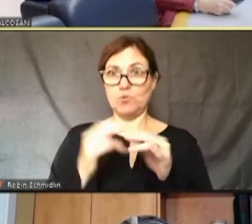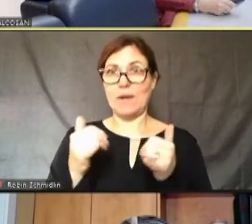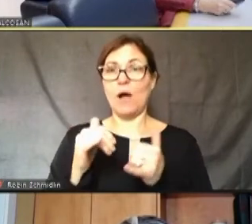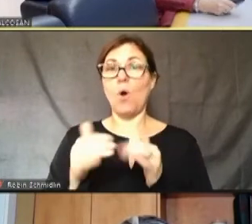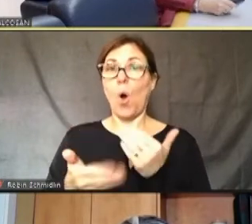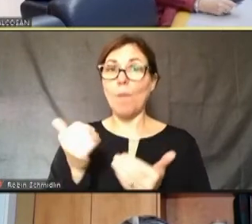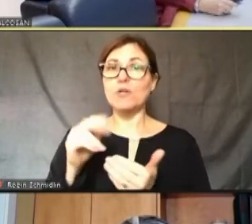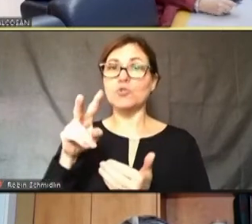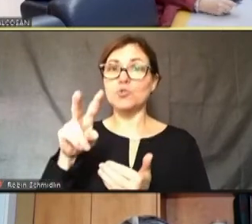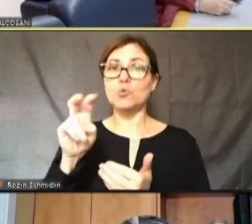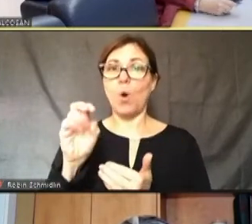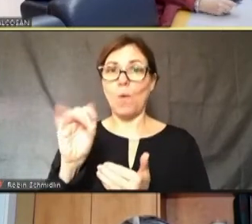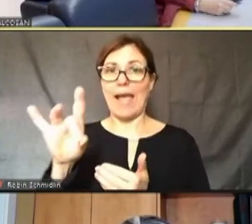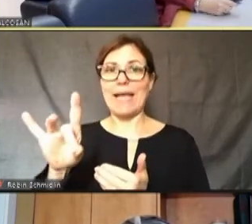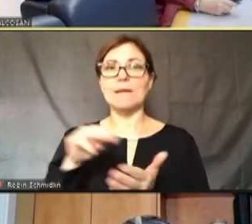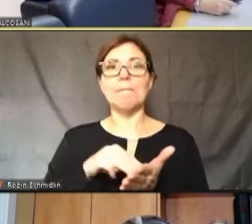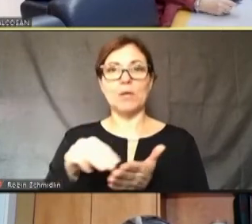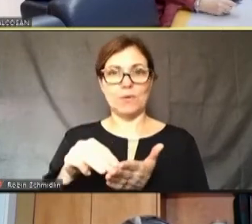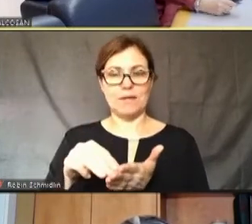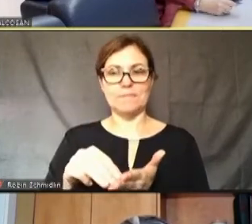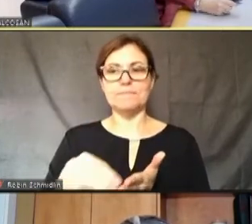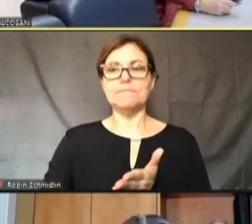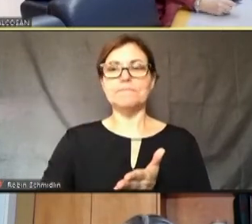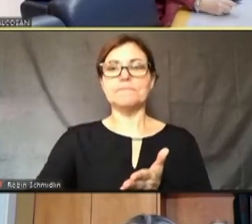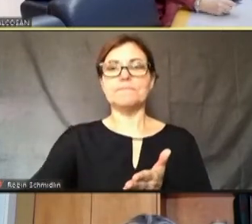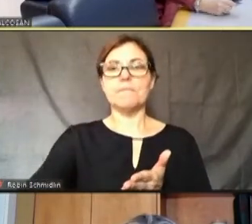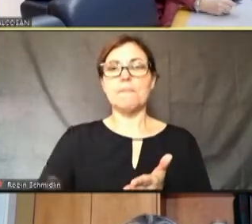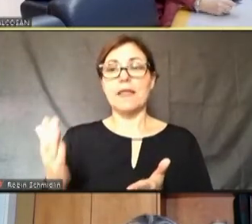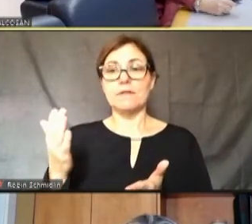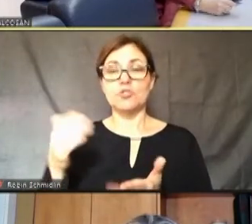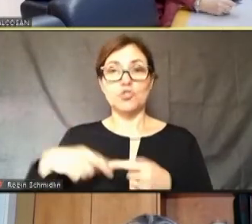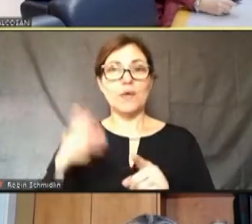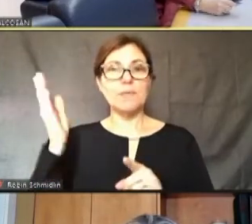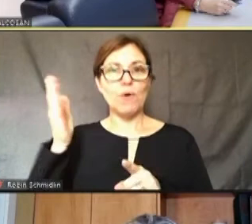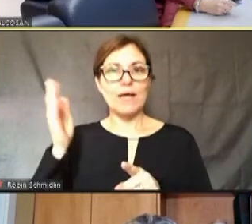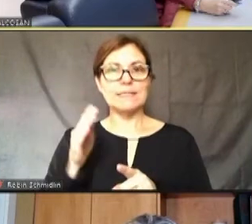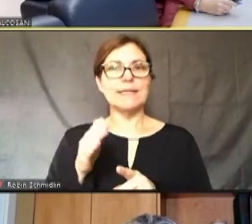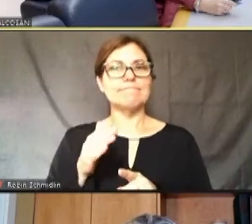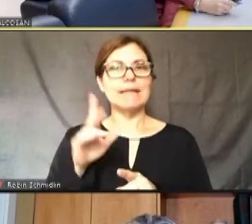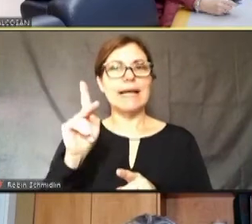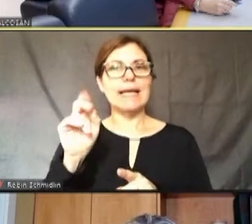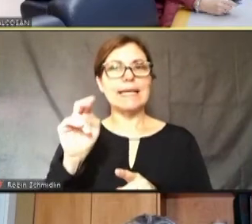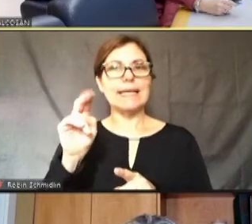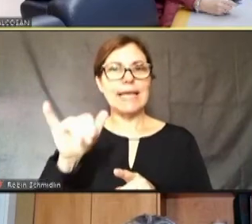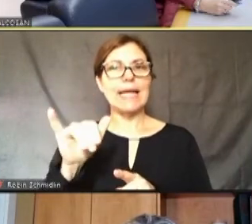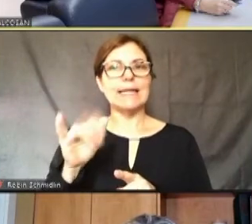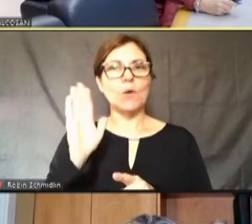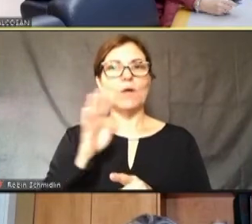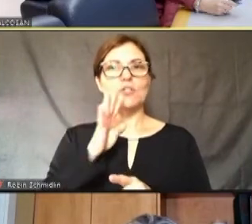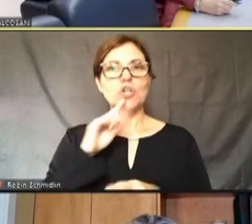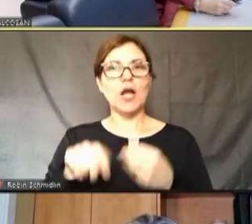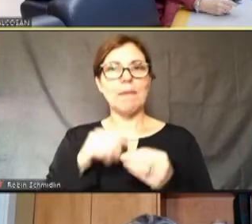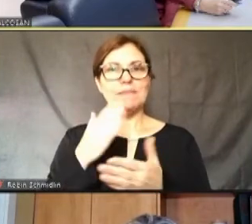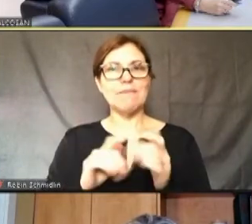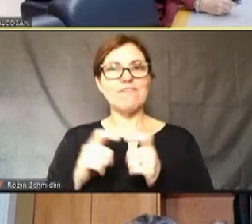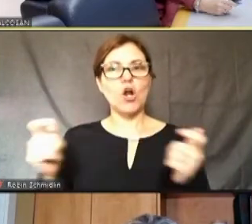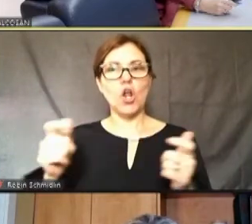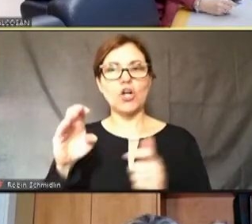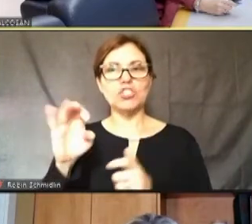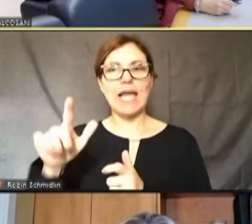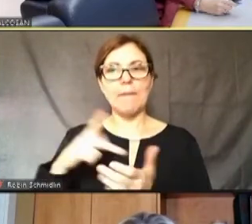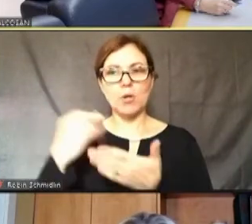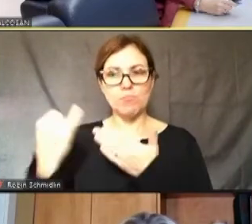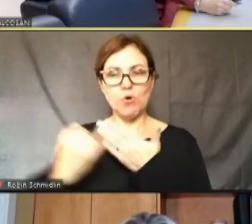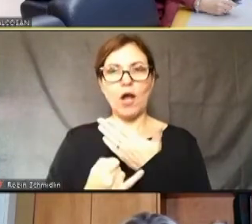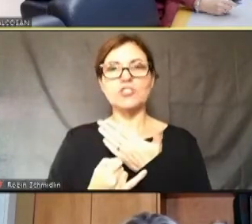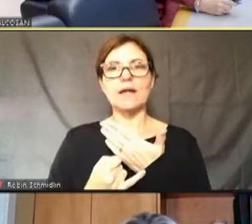And later in the presentation, Director Kennedy will talk a little bit more about some of those large capital projects. And then we already